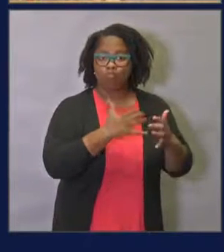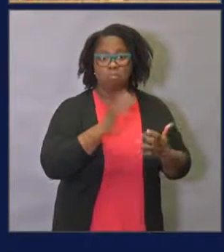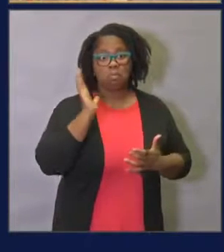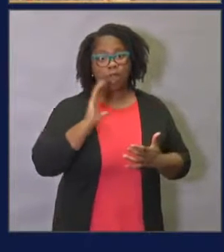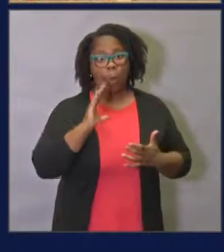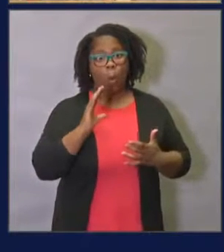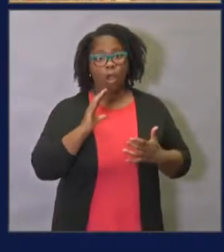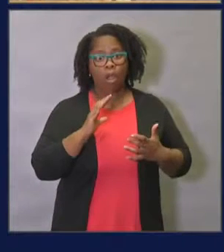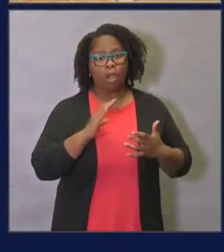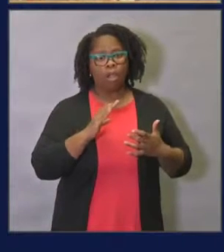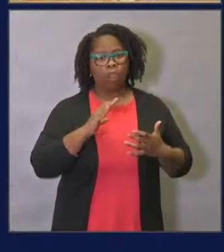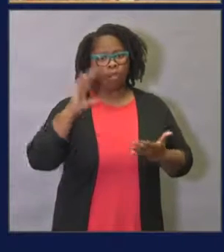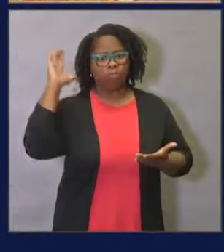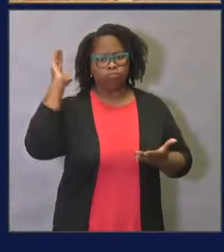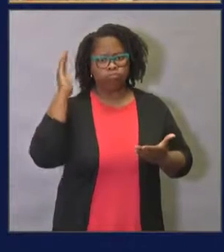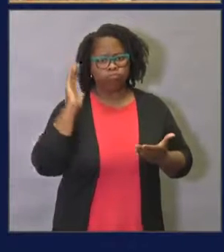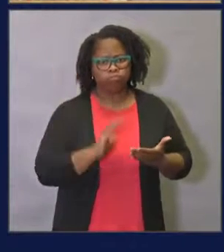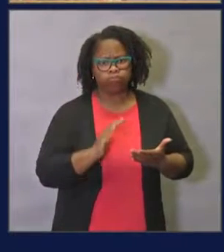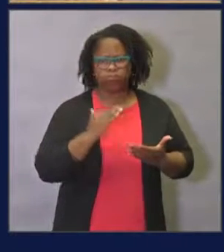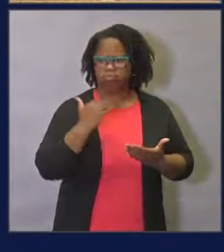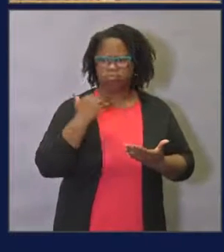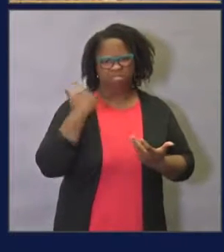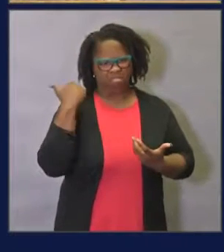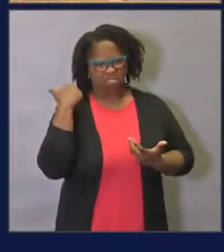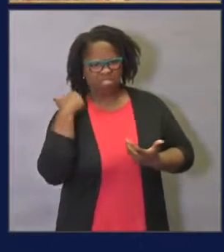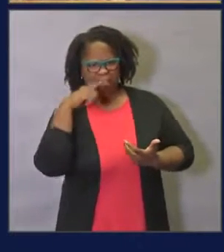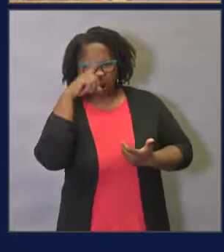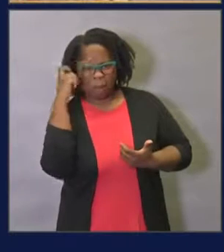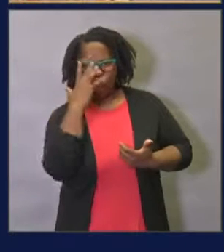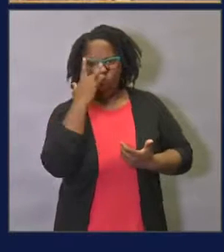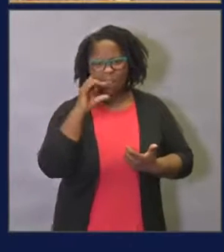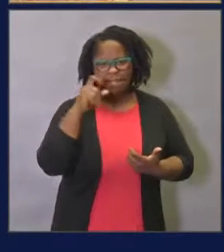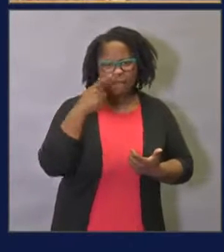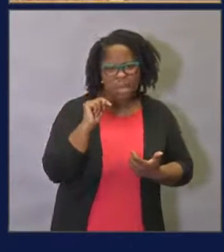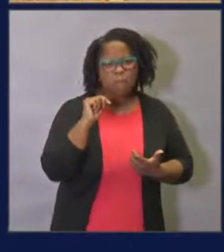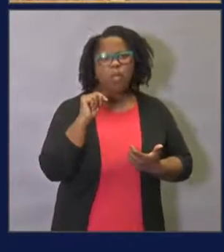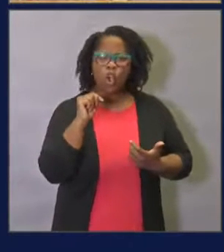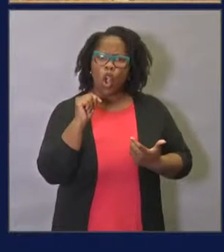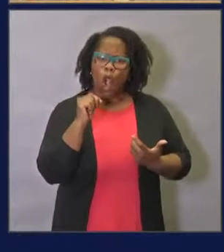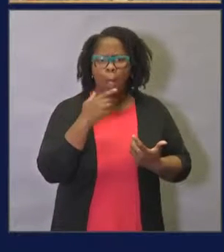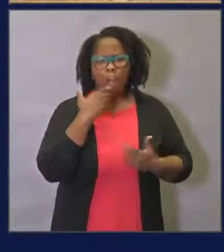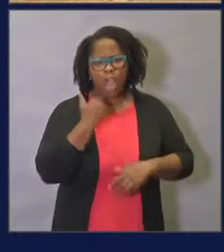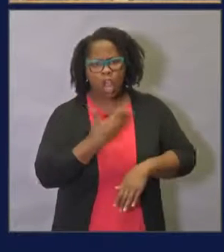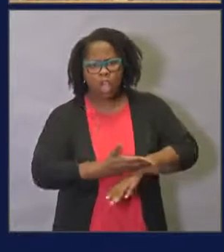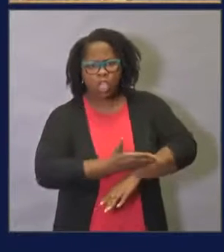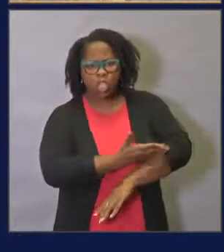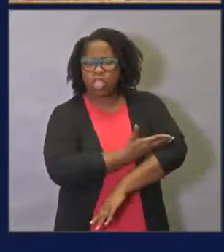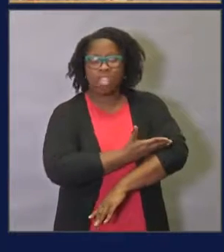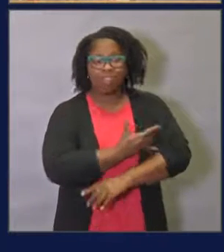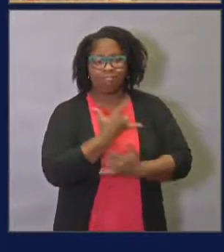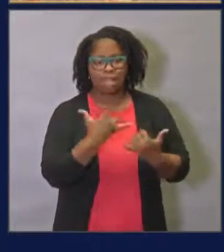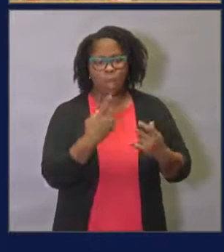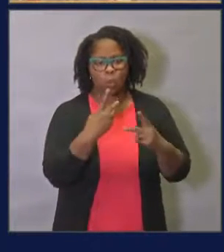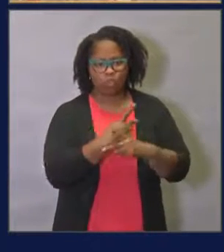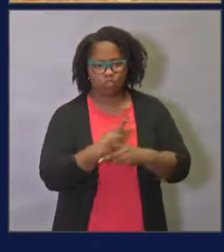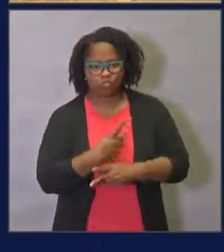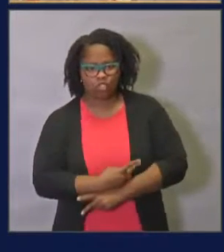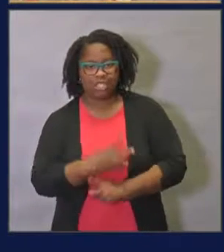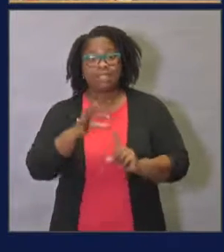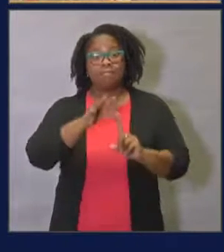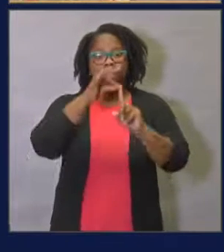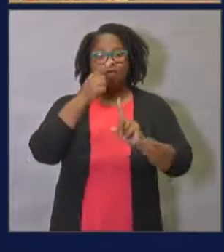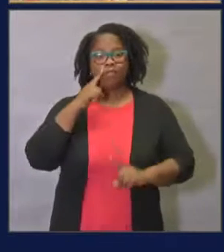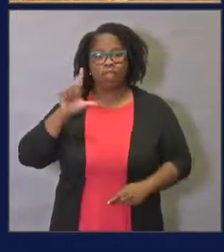closing back in late summer and early September now continue to widen, particularly for Latinx